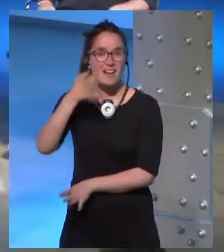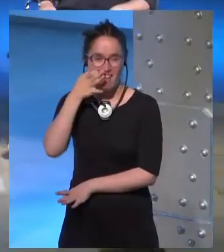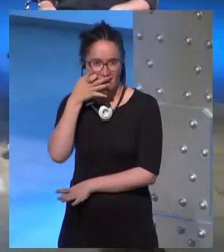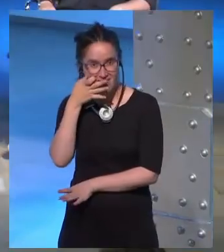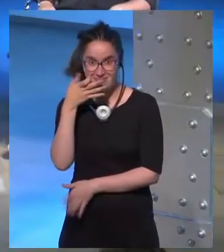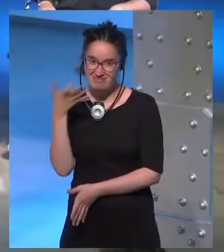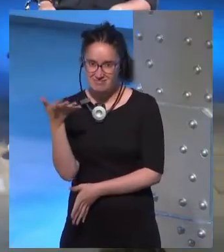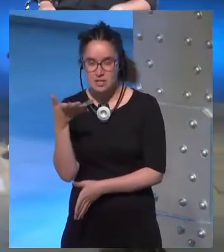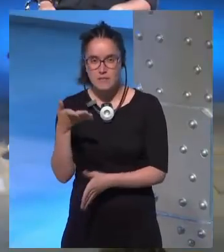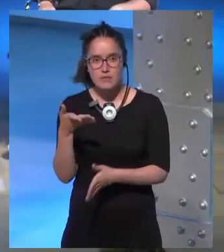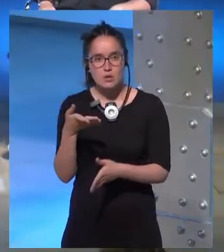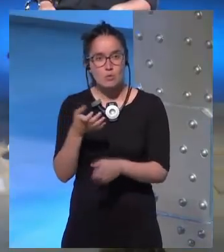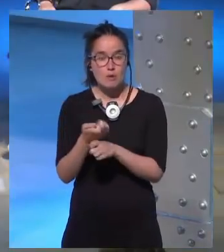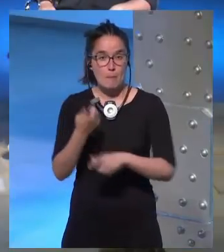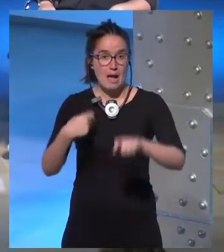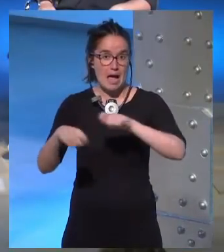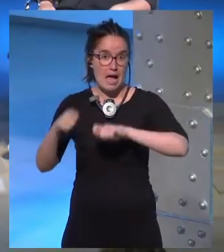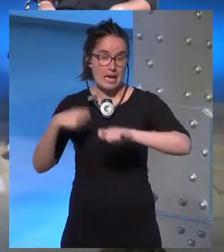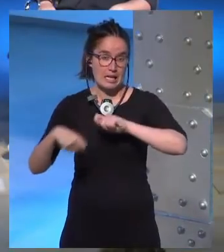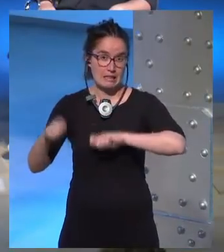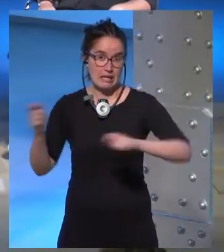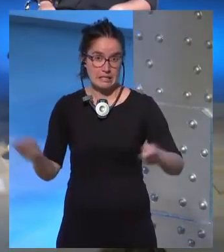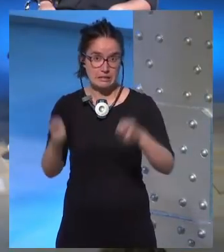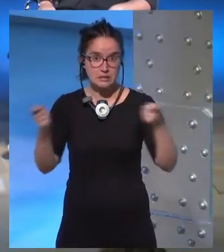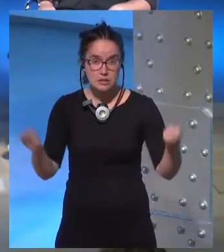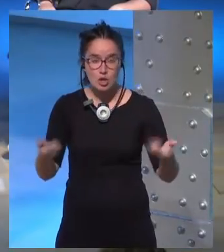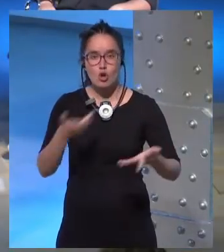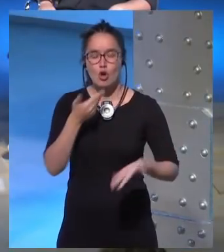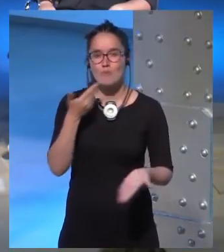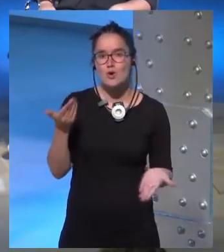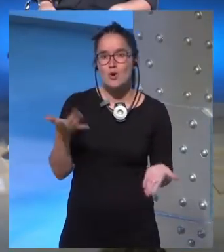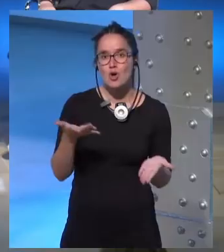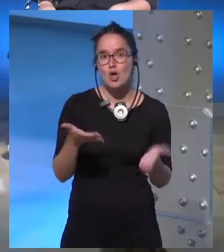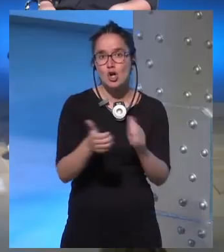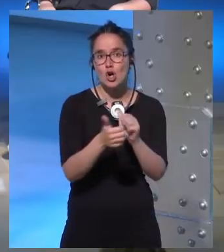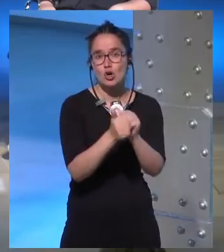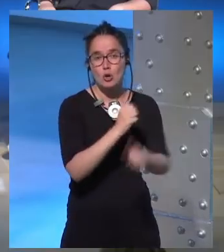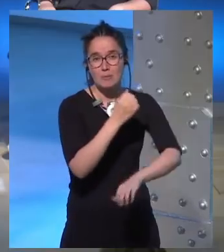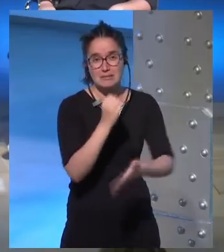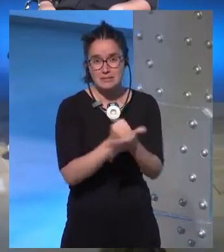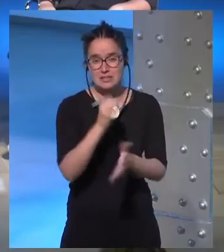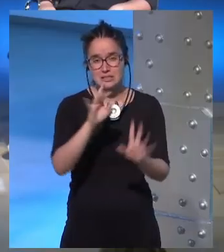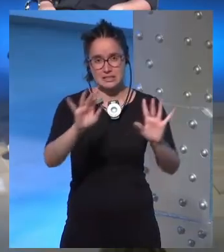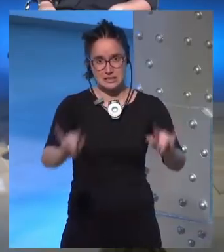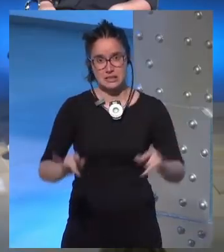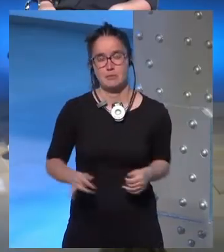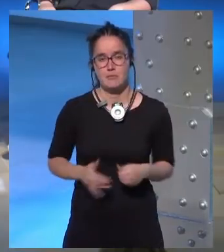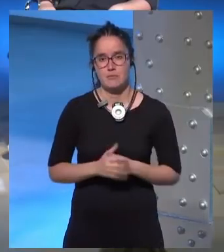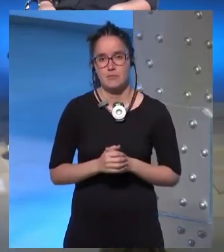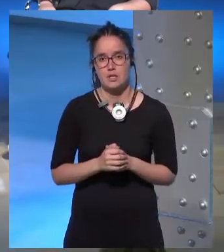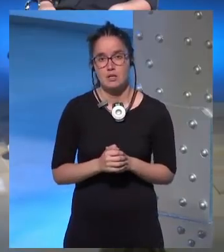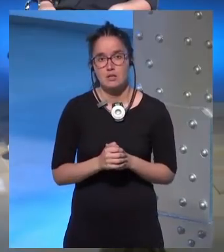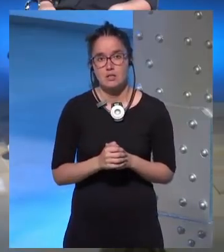hate it when they say that, the real work. And you work in marketing, right? So,